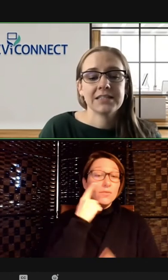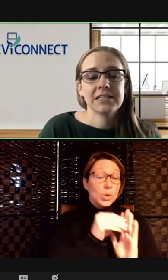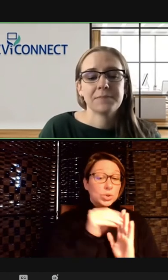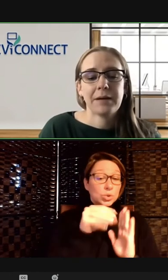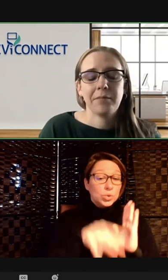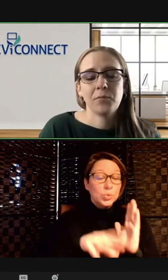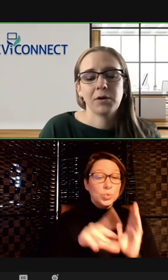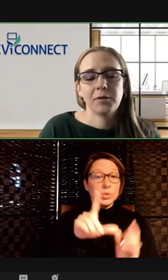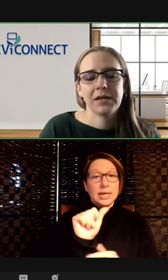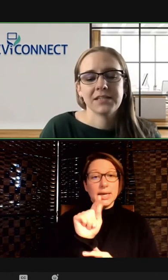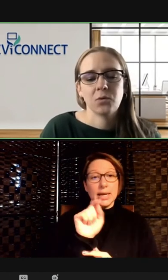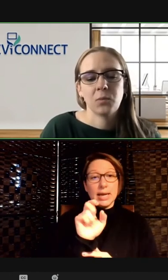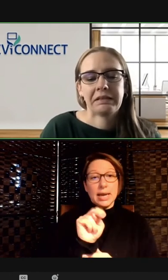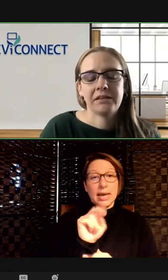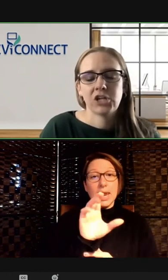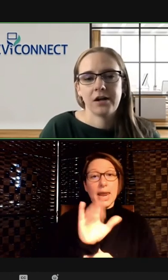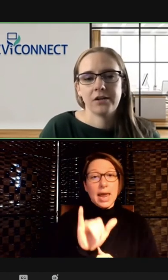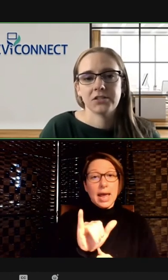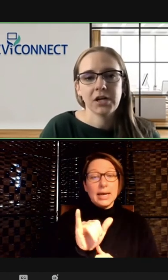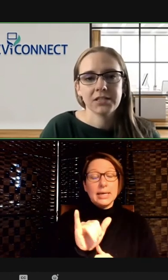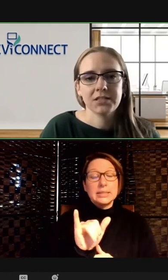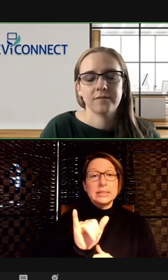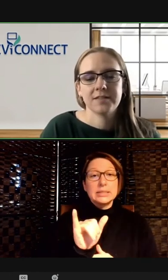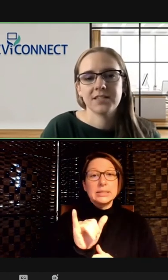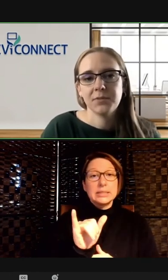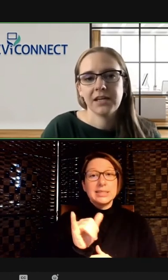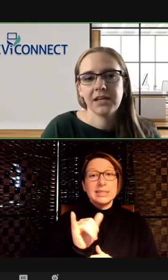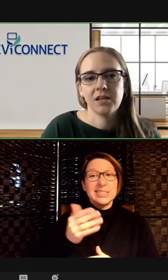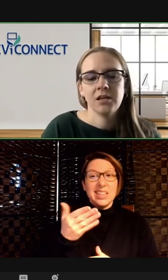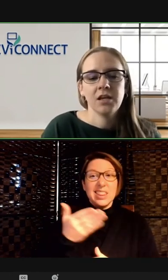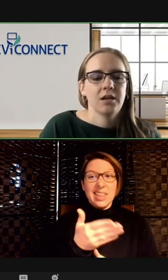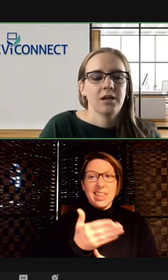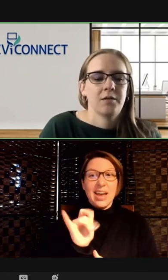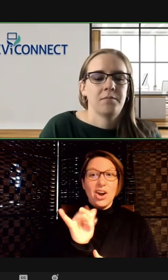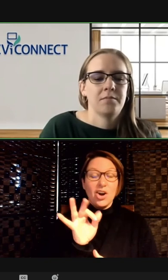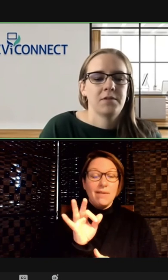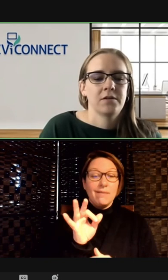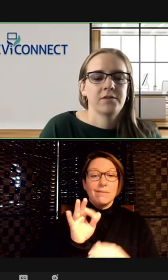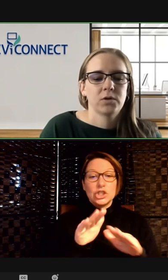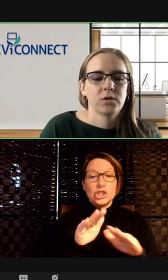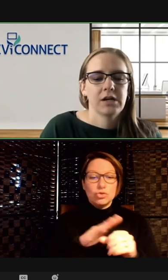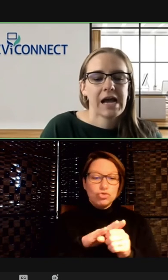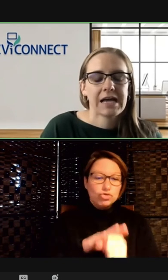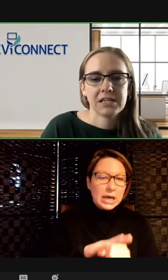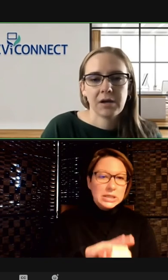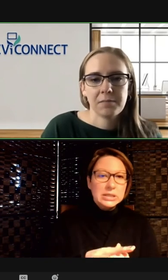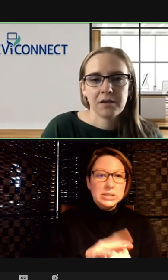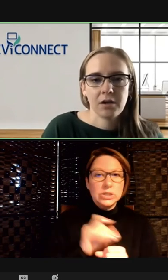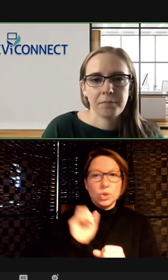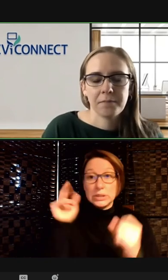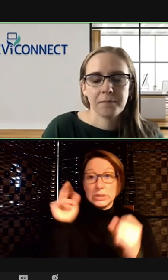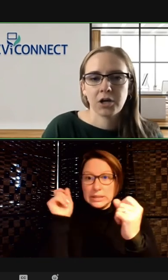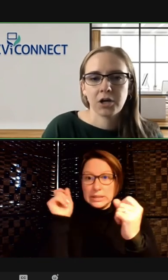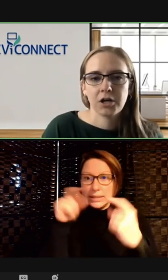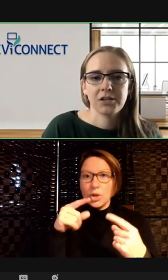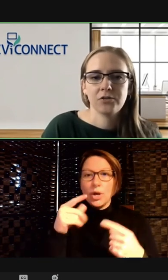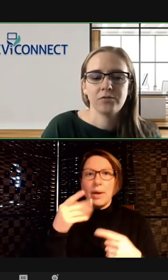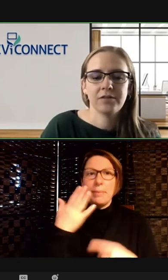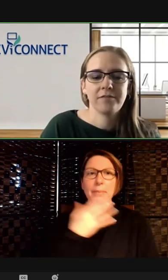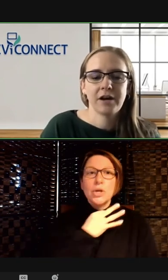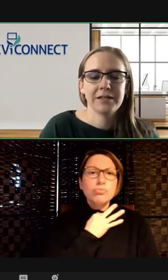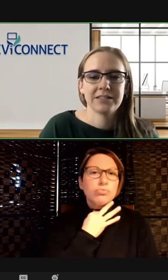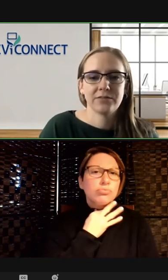the latency is probably more present when the child is stressed or stimulated. Their visual curiosity might be